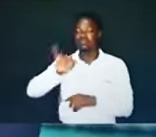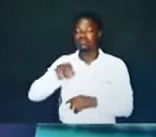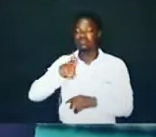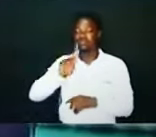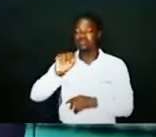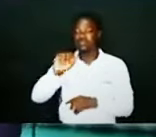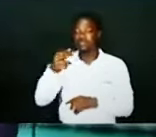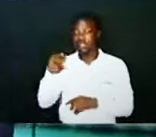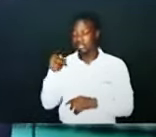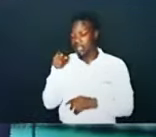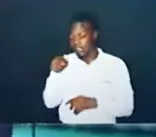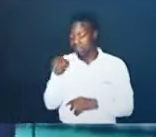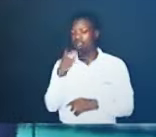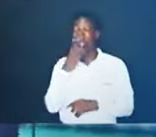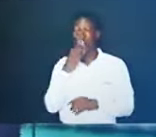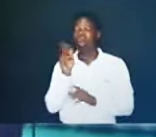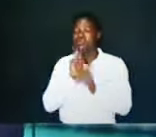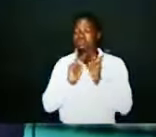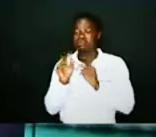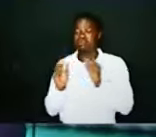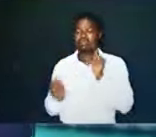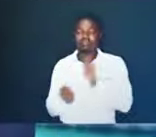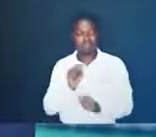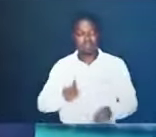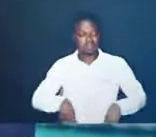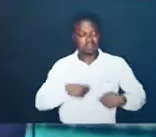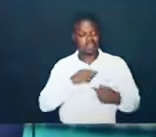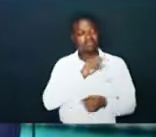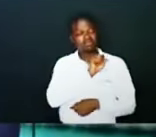Susa. Now,